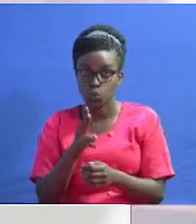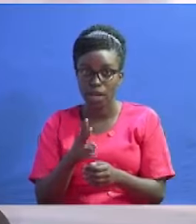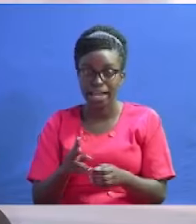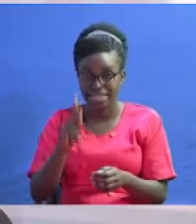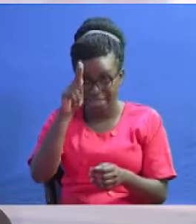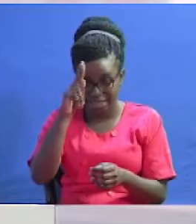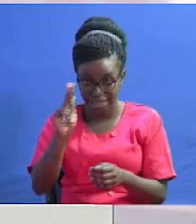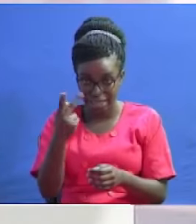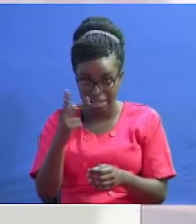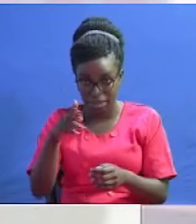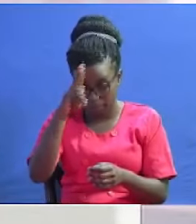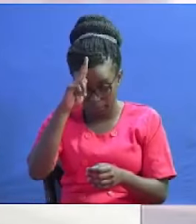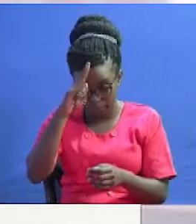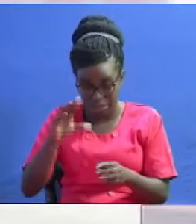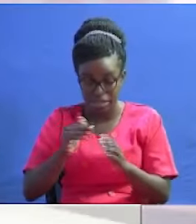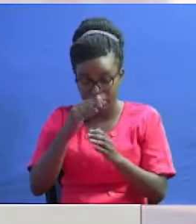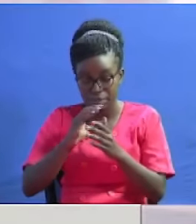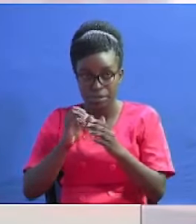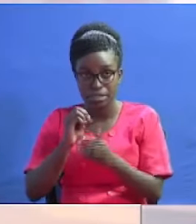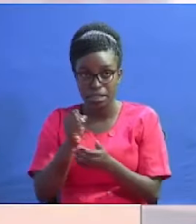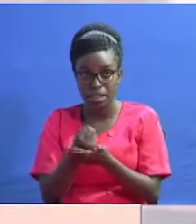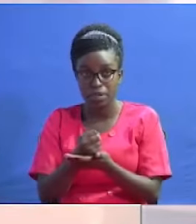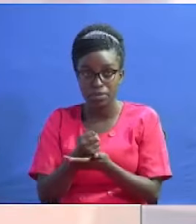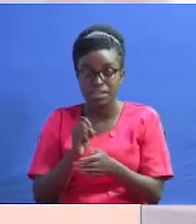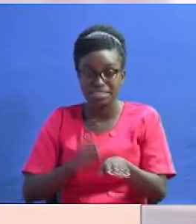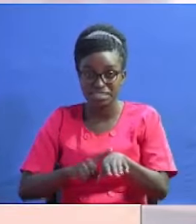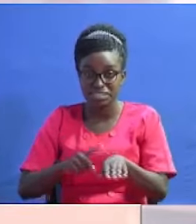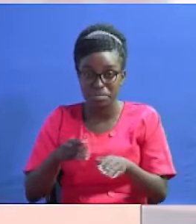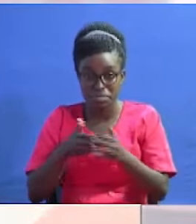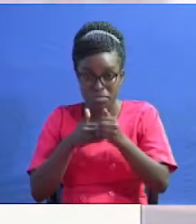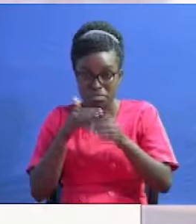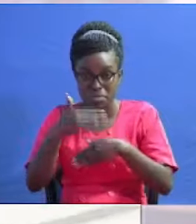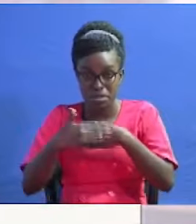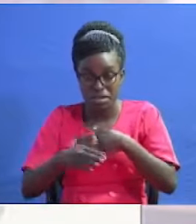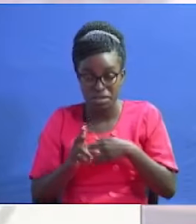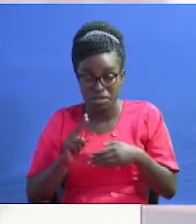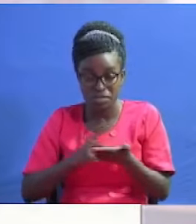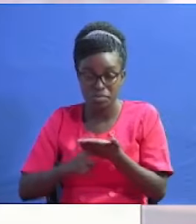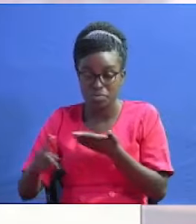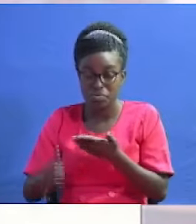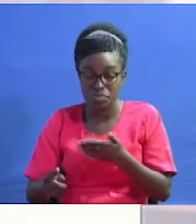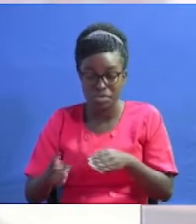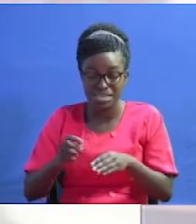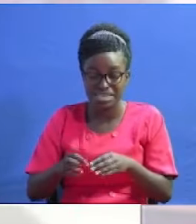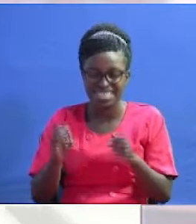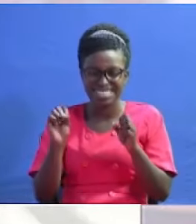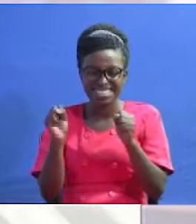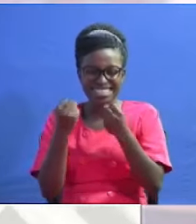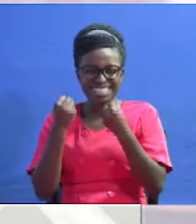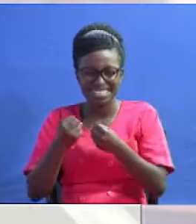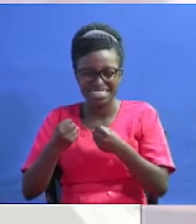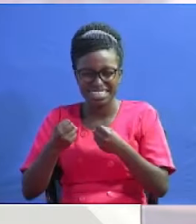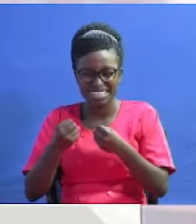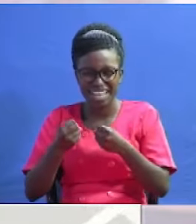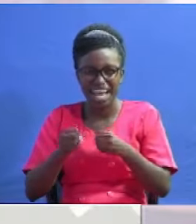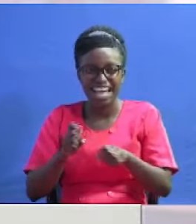Police officers will be deployed to Haiti next week as part of the United Nations Security Council backed security mission